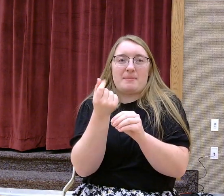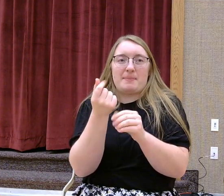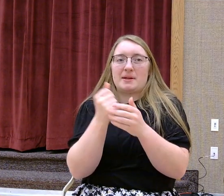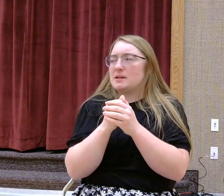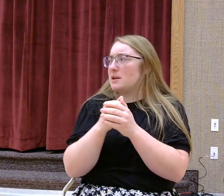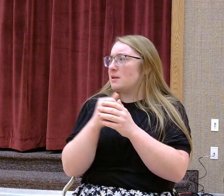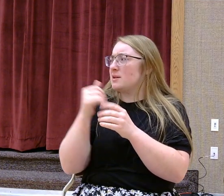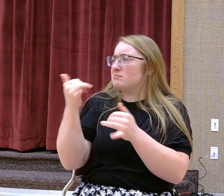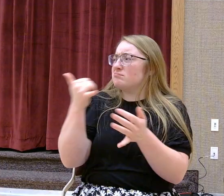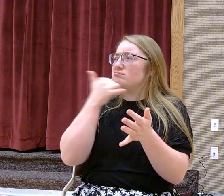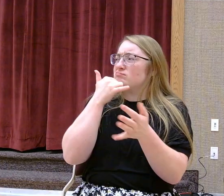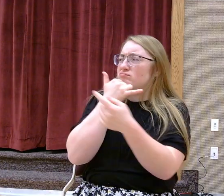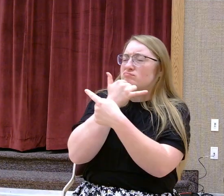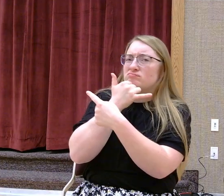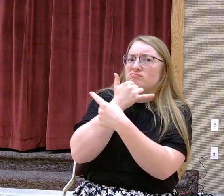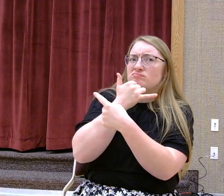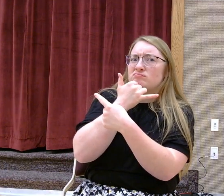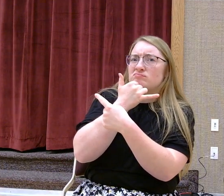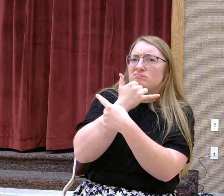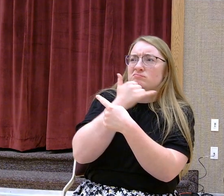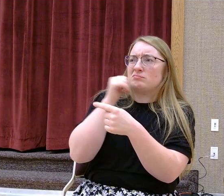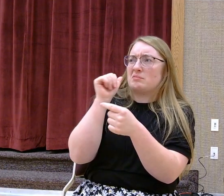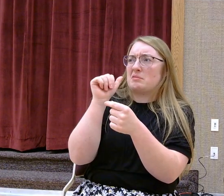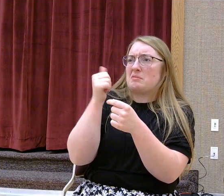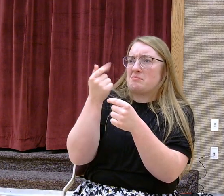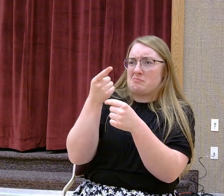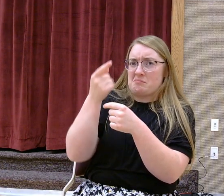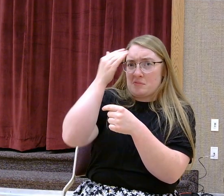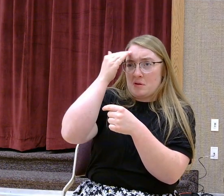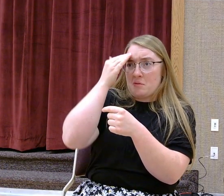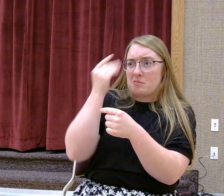What's wrong with this picture? Anybody tell me that?